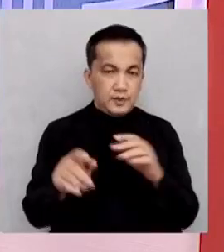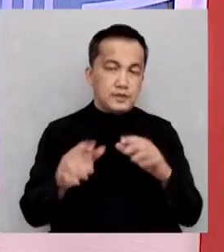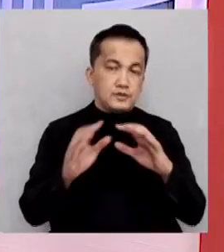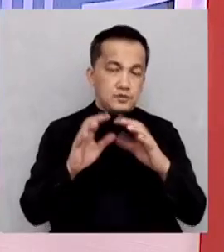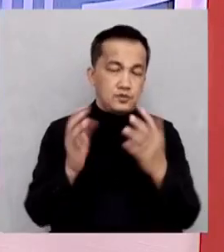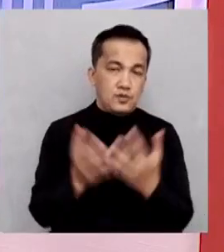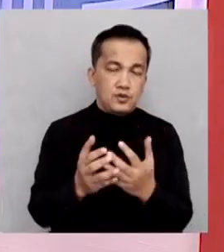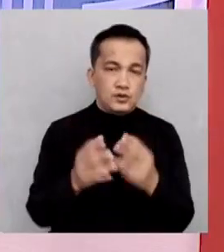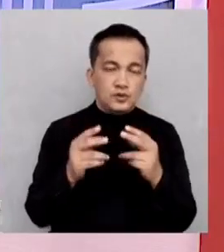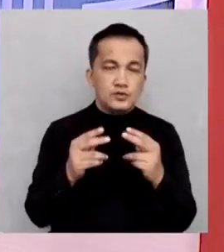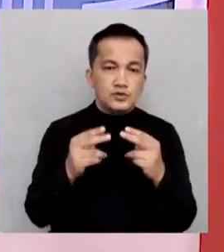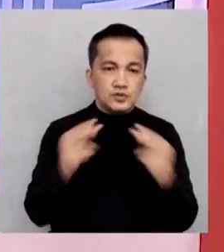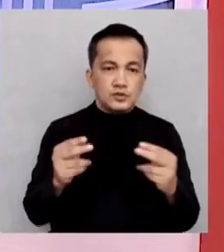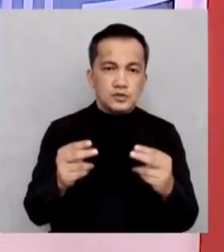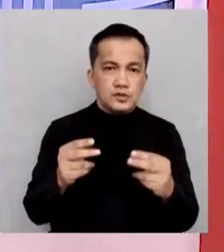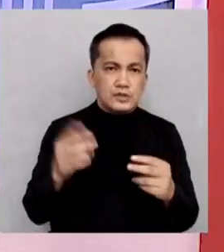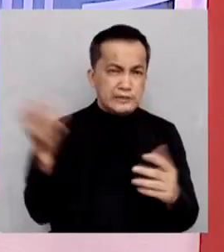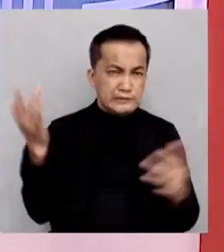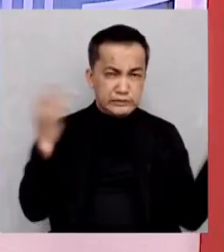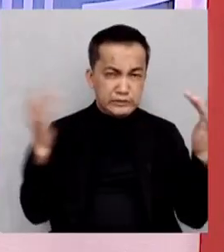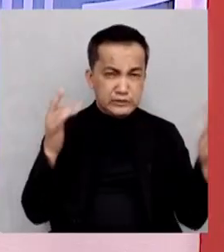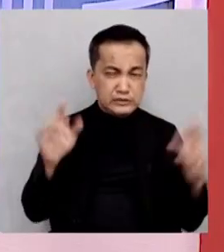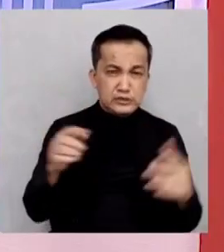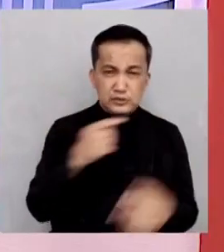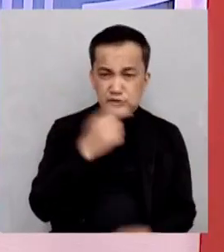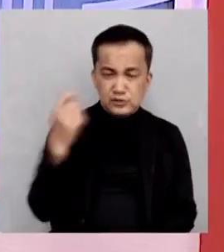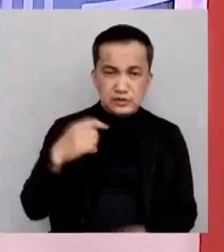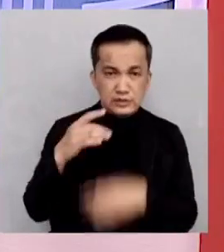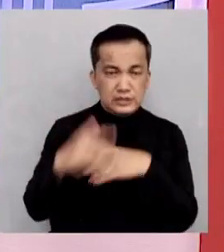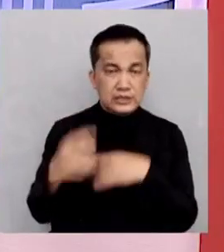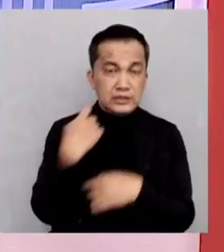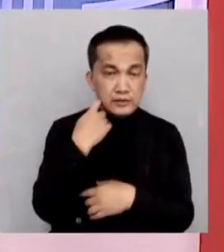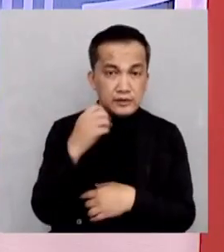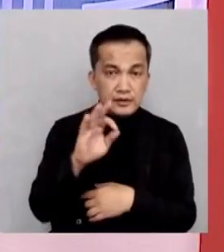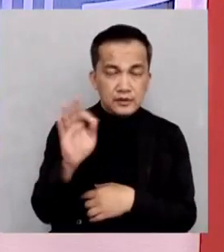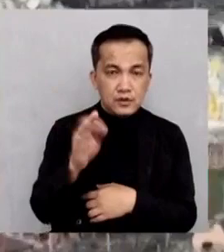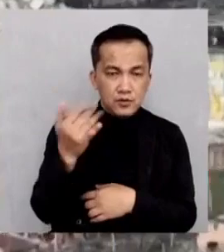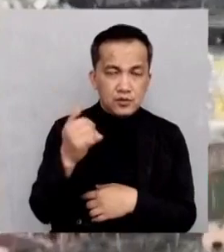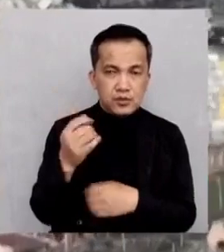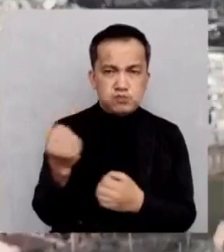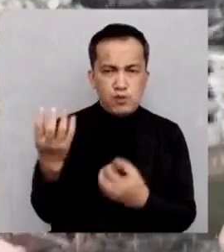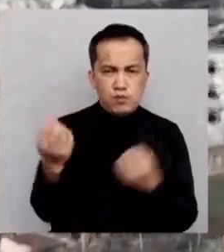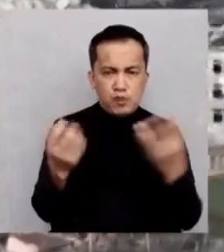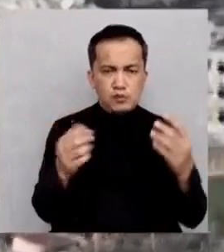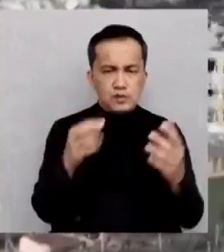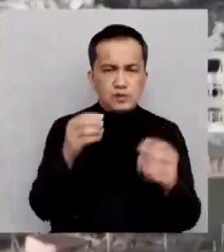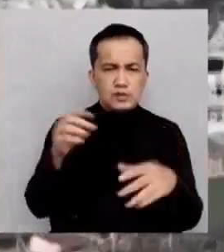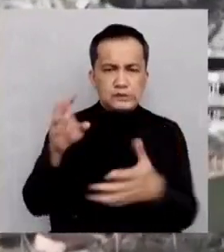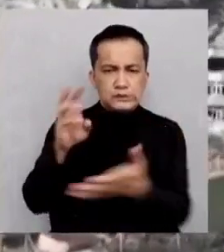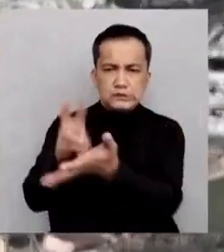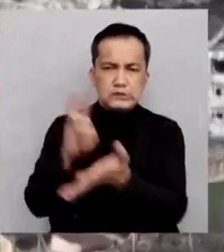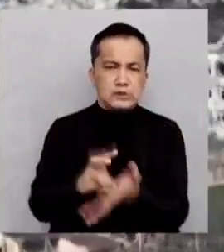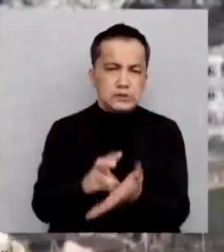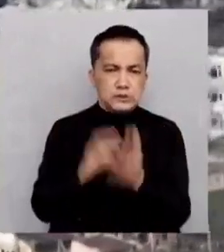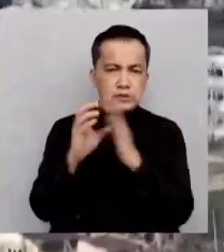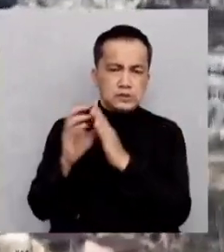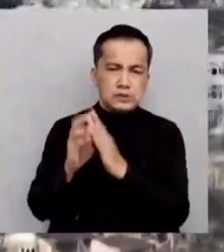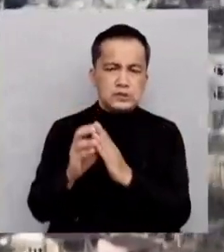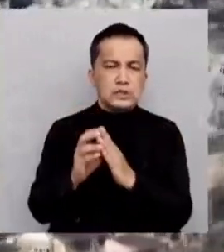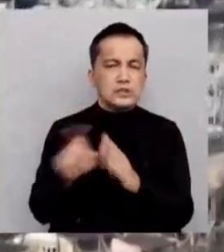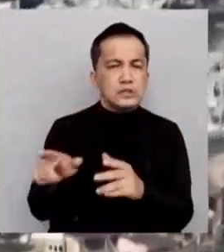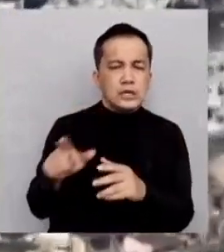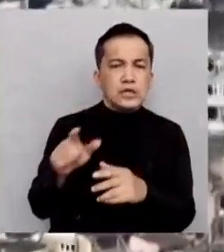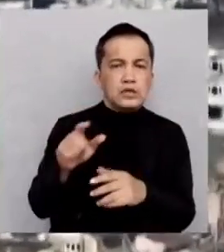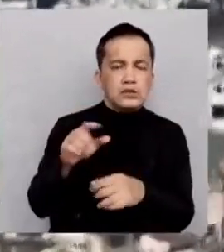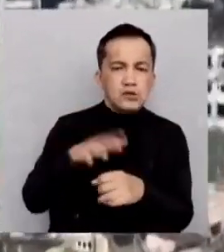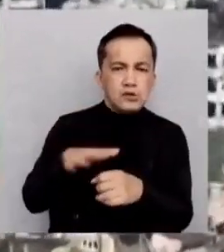air raid sirens rang throughout Ukraine early Friday after explosions were reported in multiple cities. Local media outlets say blasts